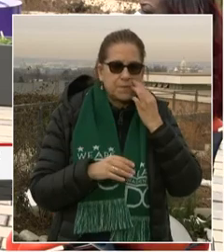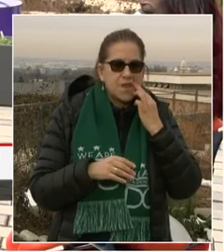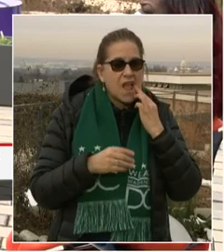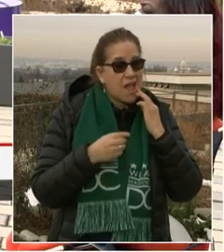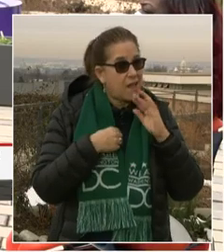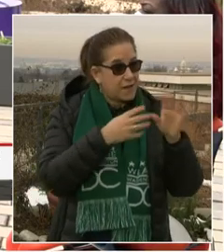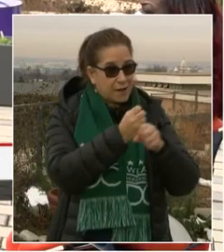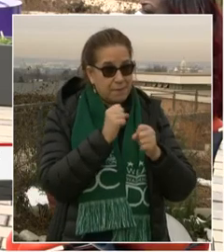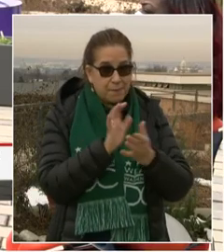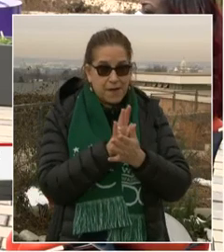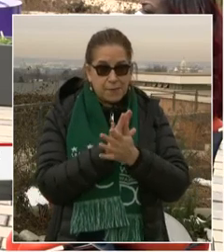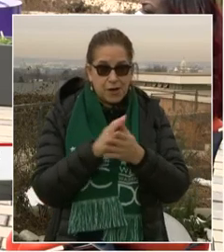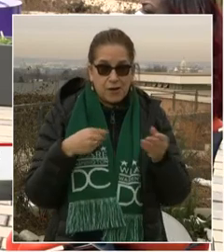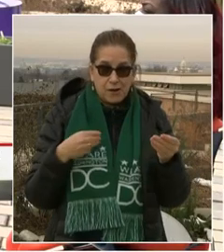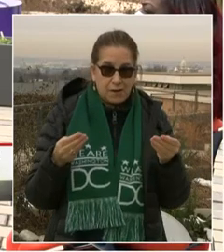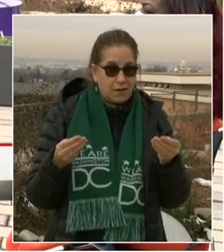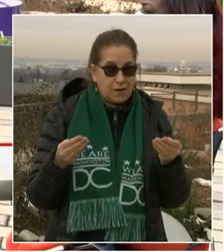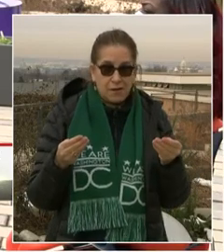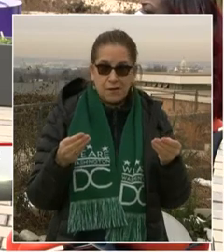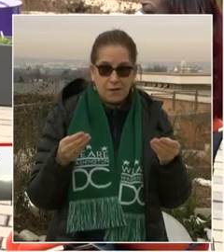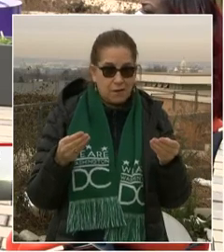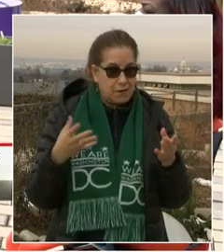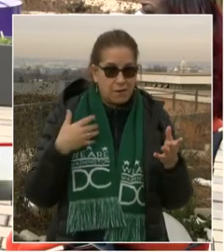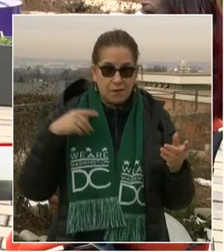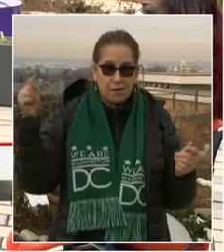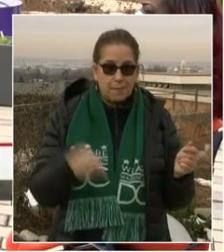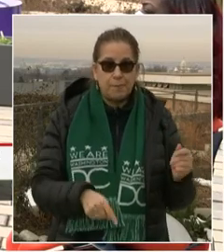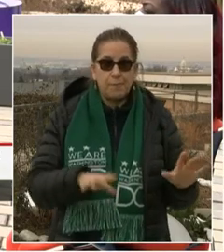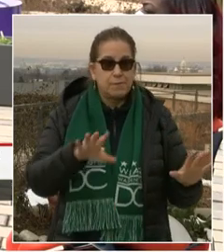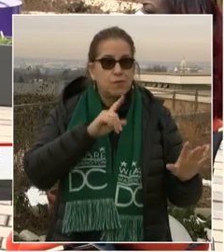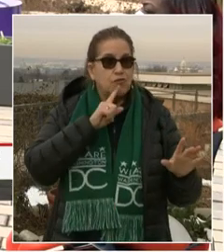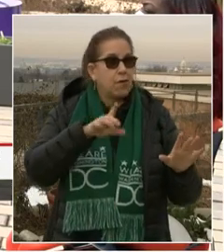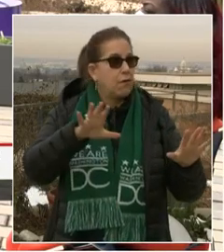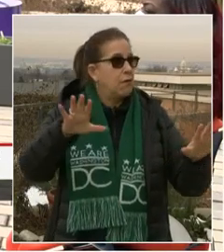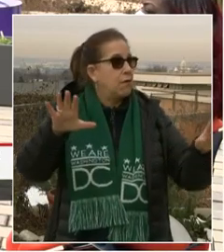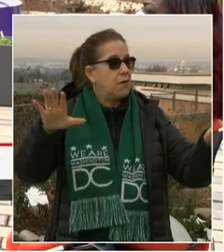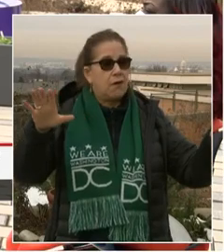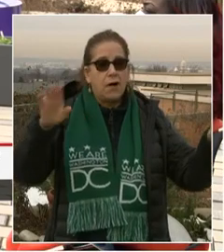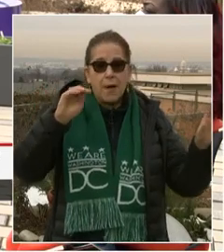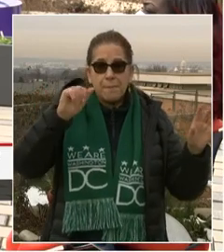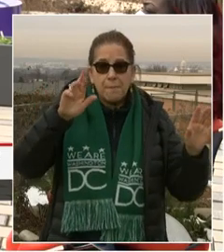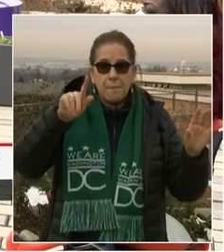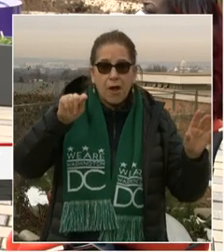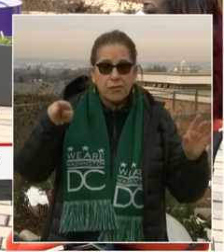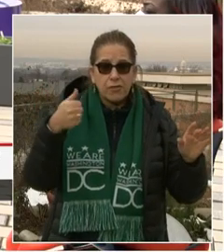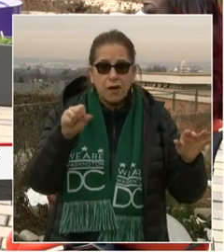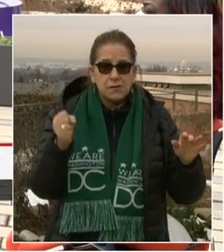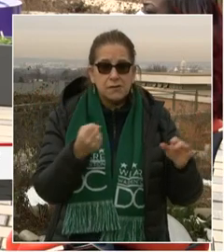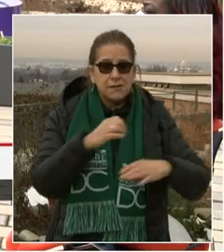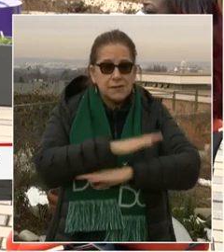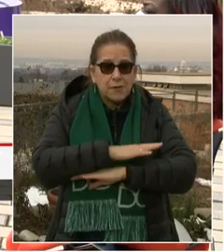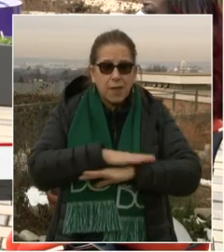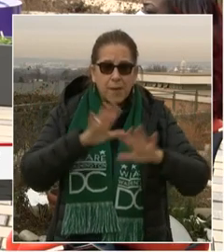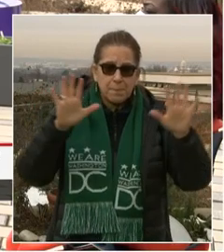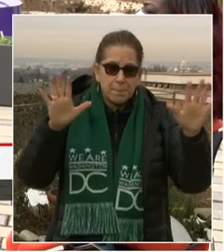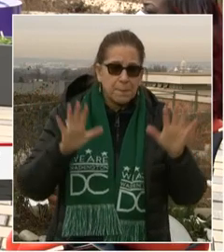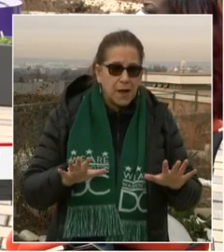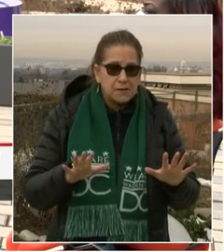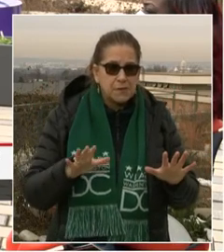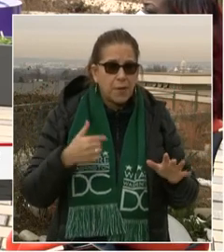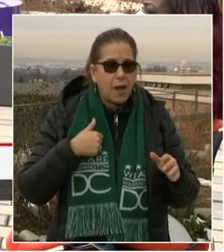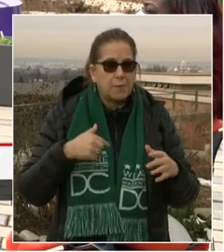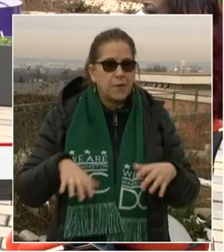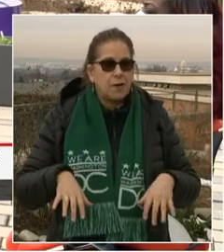down. Fantastic. For this. It's amazing. I just would like to say we are hosting a coalition for expectant and